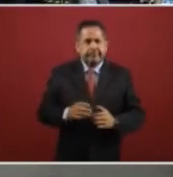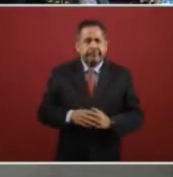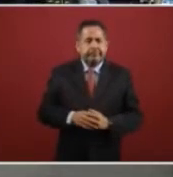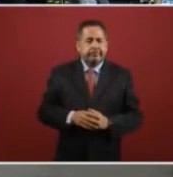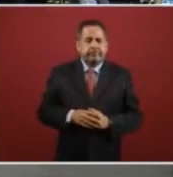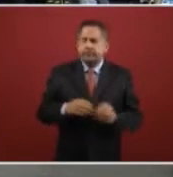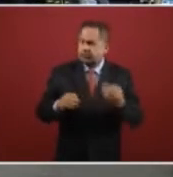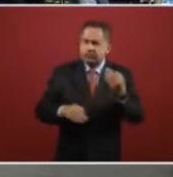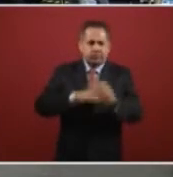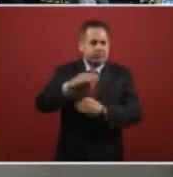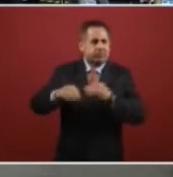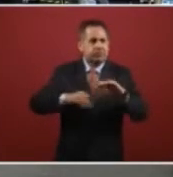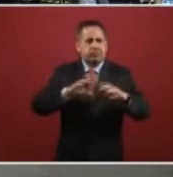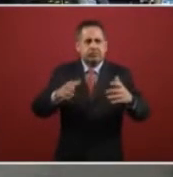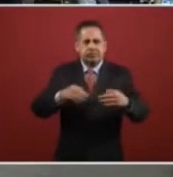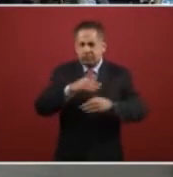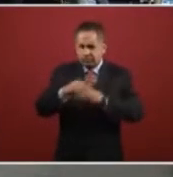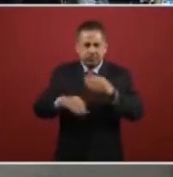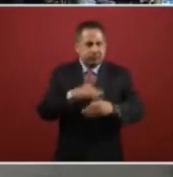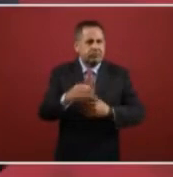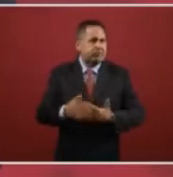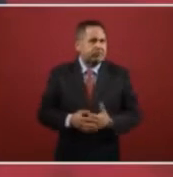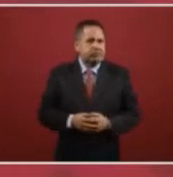And in this, all of us,